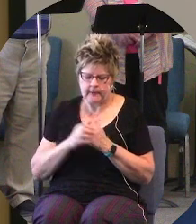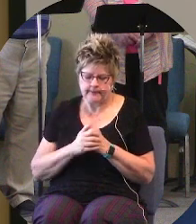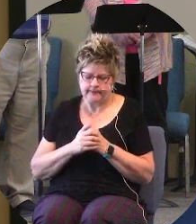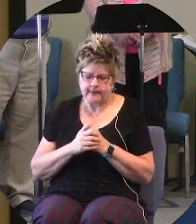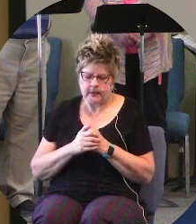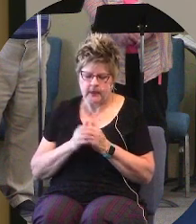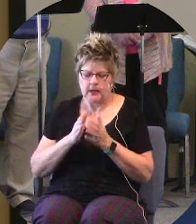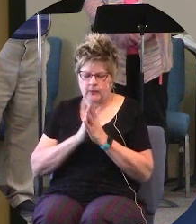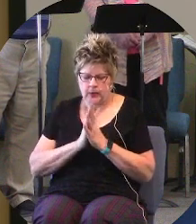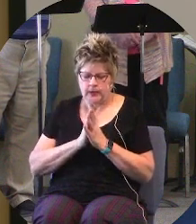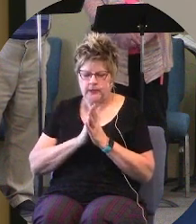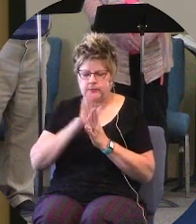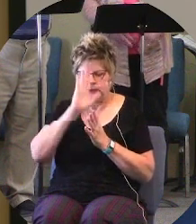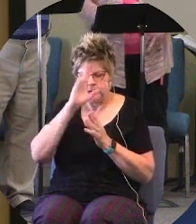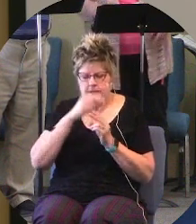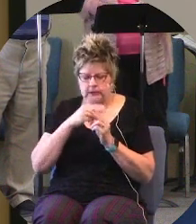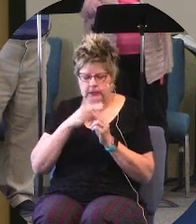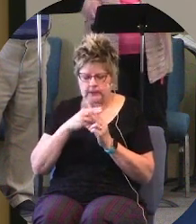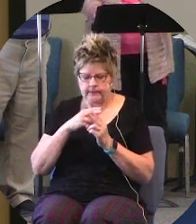And I pray this in his name.